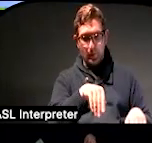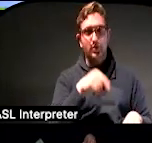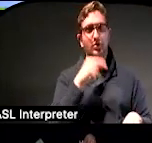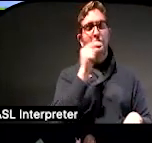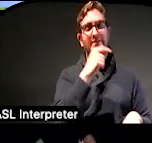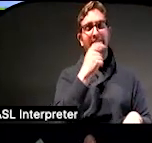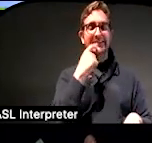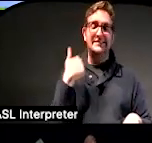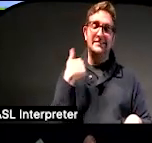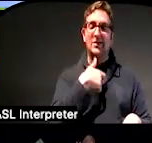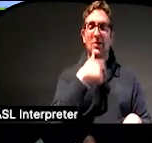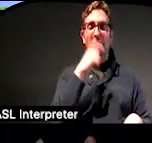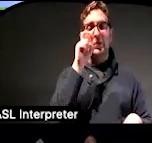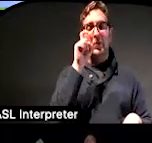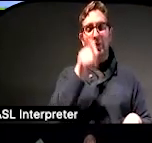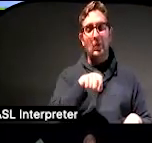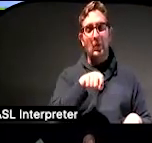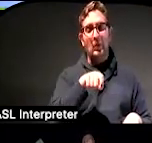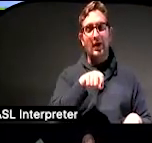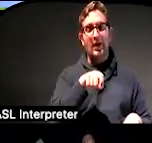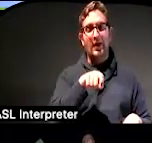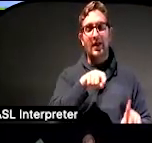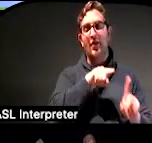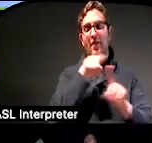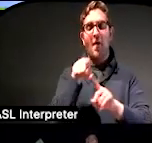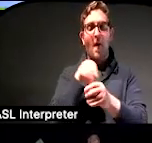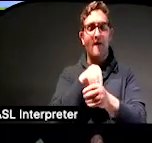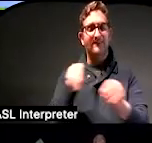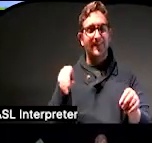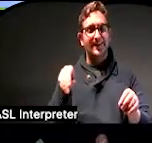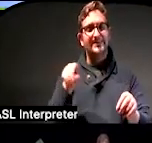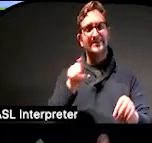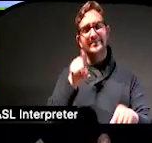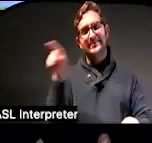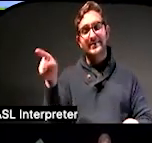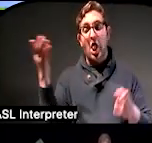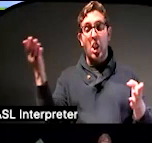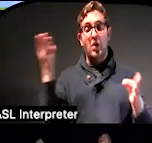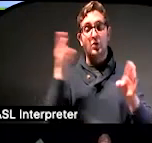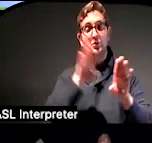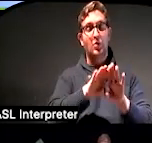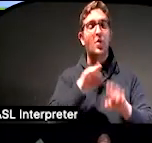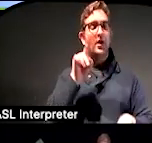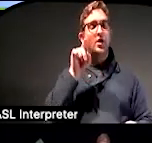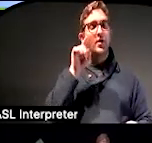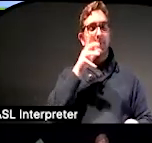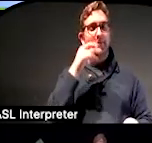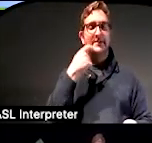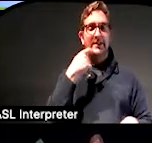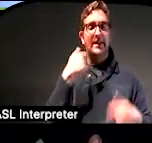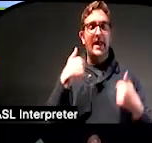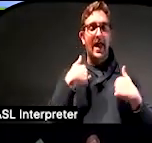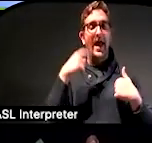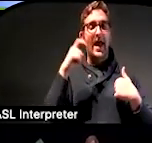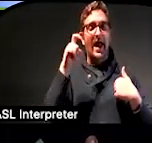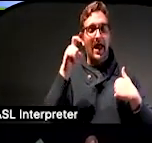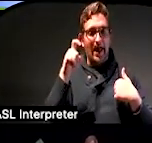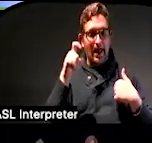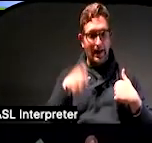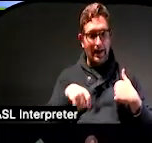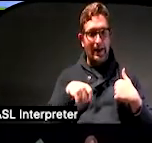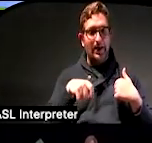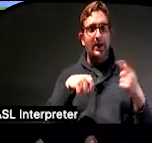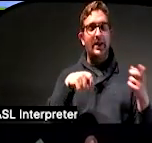we need to go into the office. We go into this extra room. We close the door and she says, I need to take